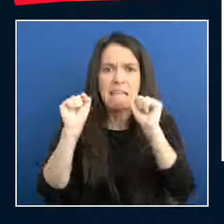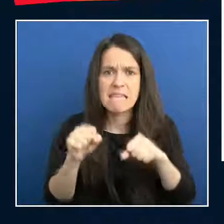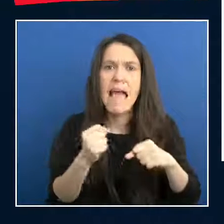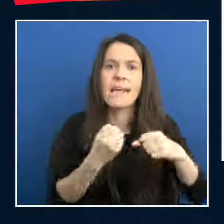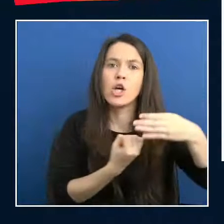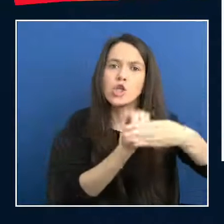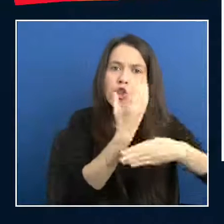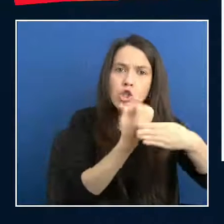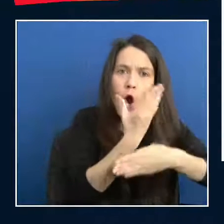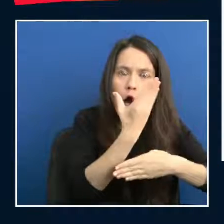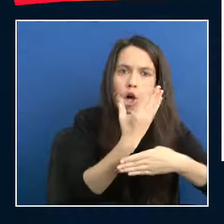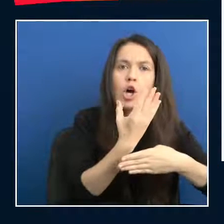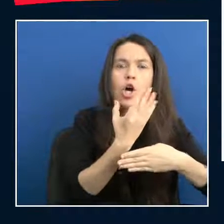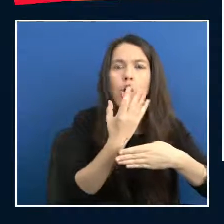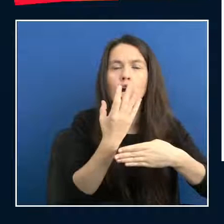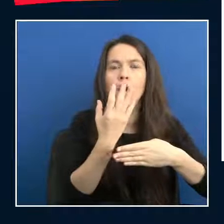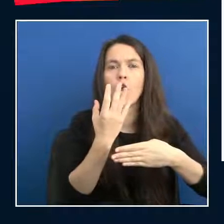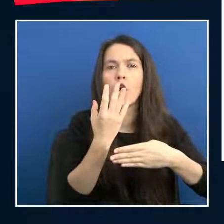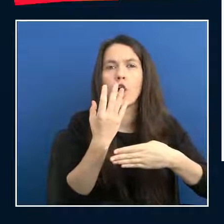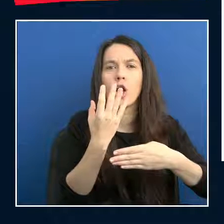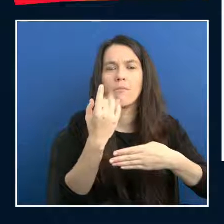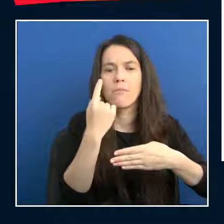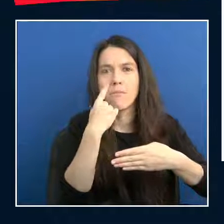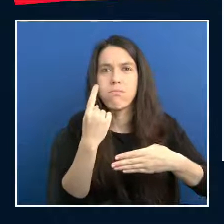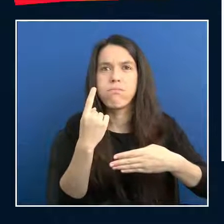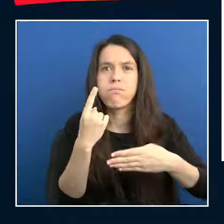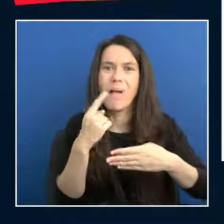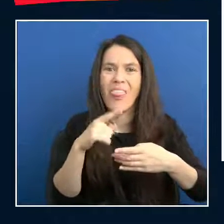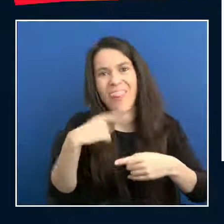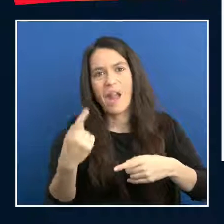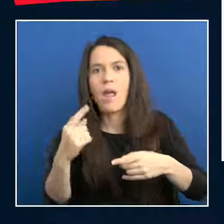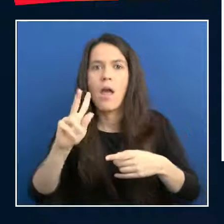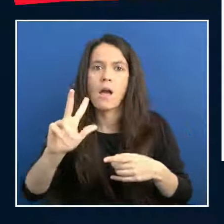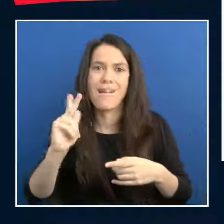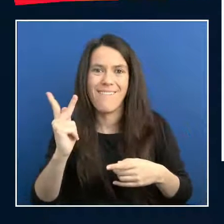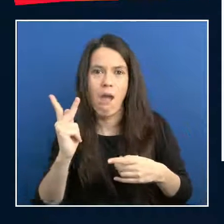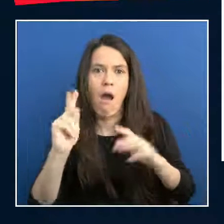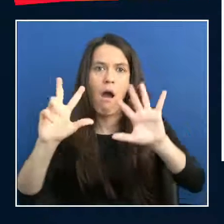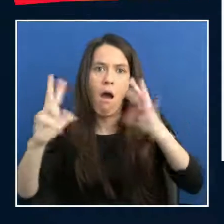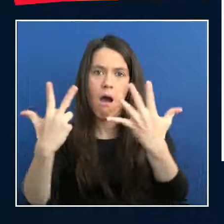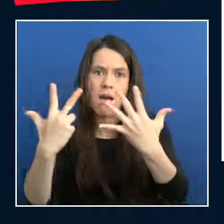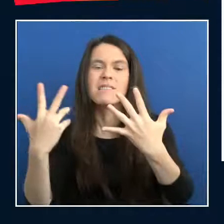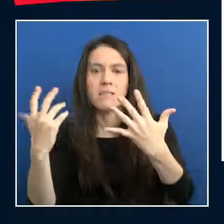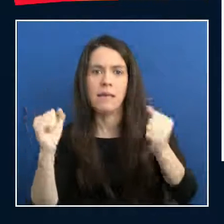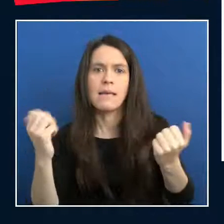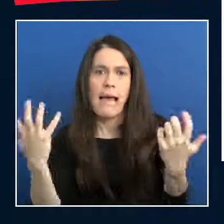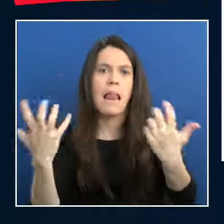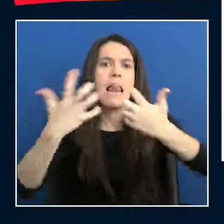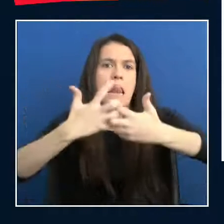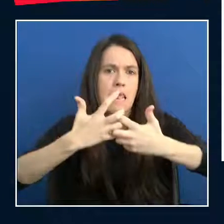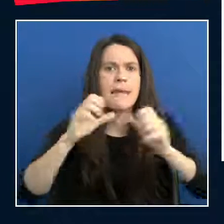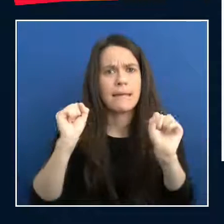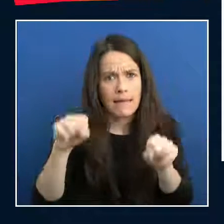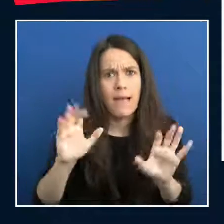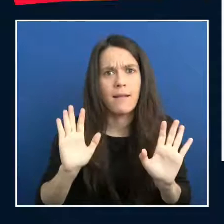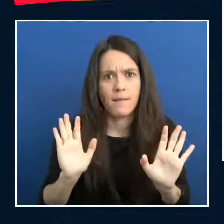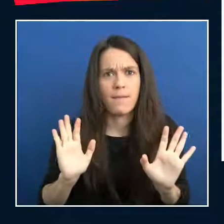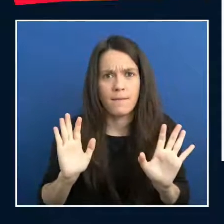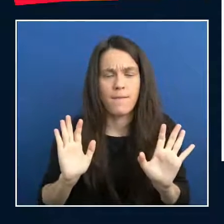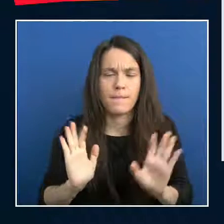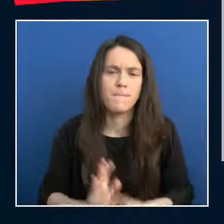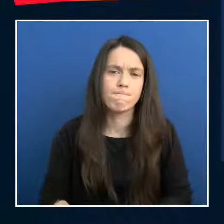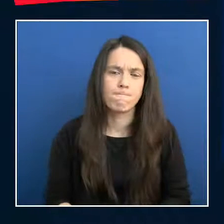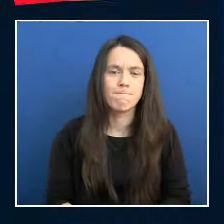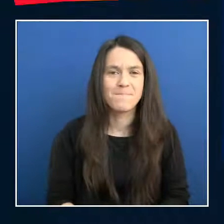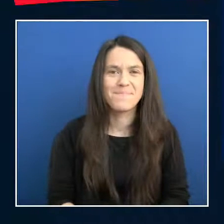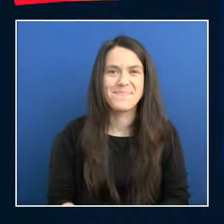to build my Docker images, and then my Kubernetes cluster can pull them from the registry and so on. So yeah, let's use